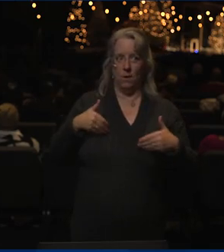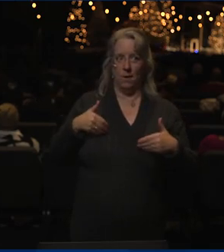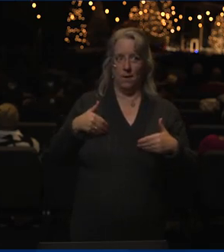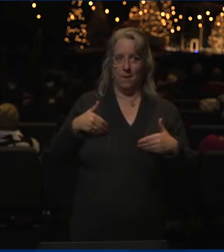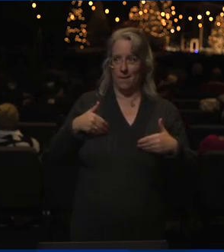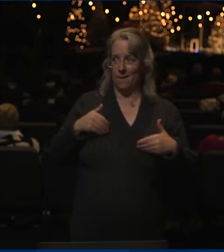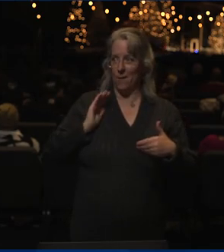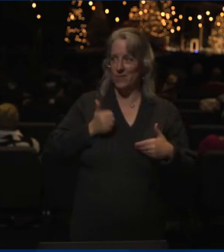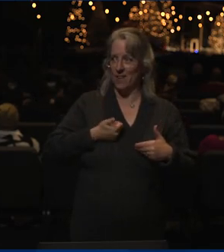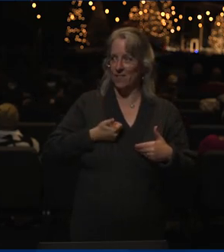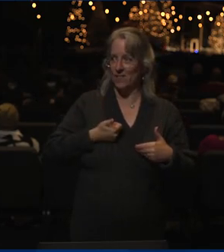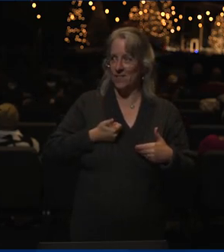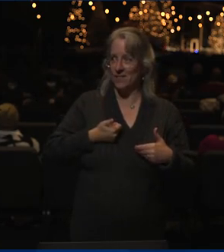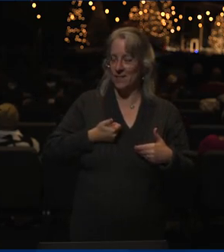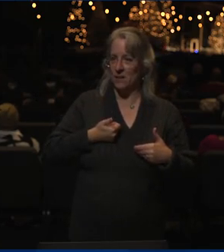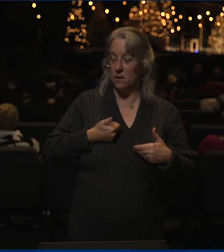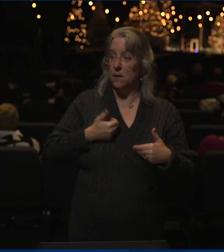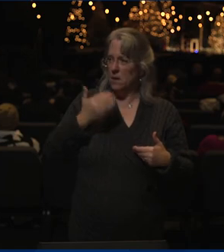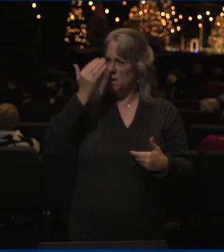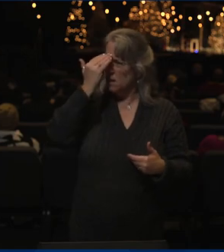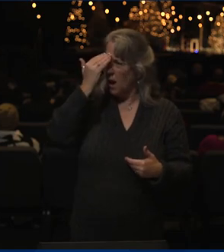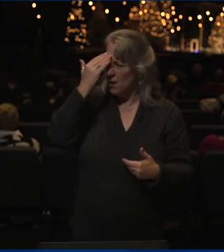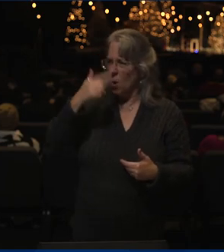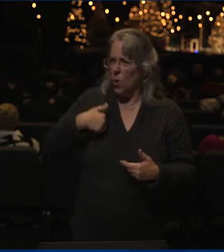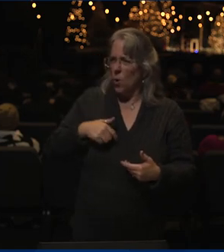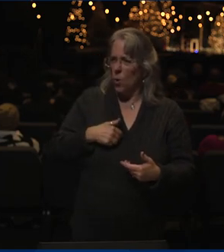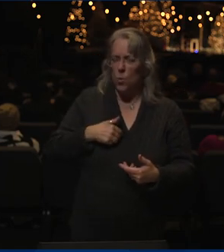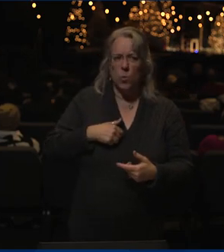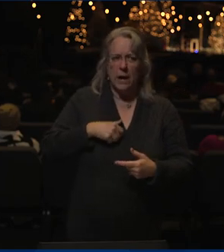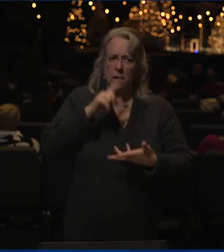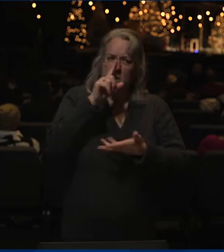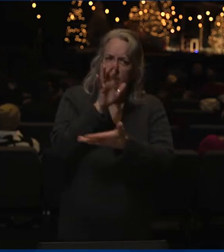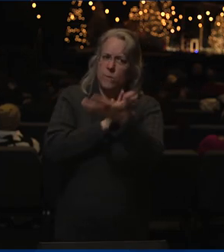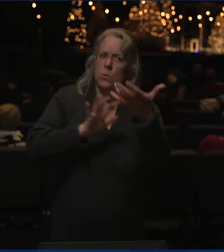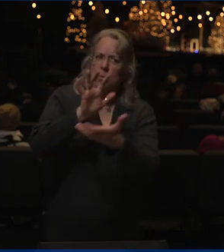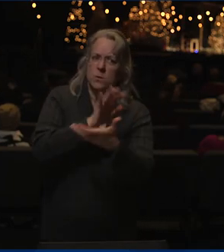Now, you know, we get mixed up about what treasure is.